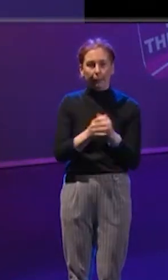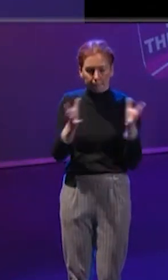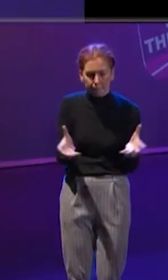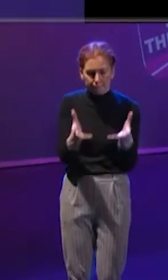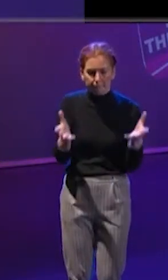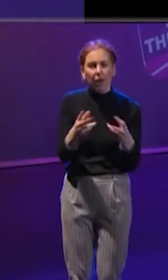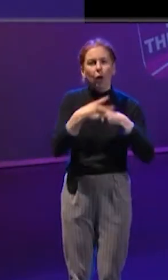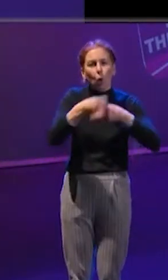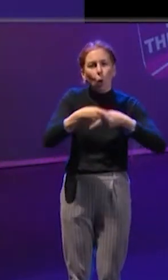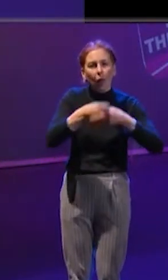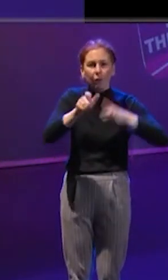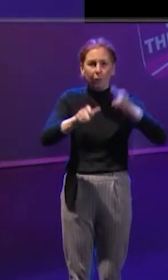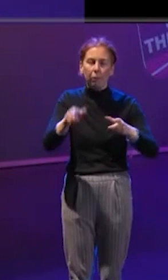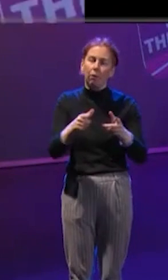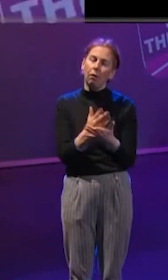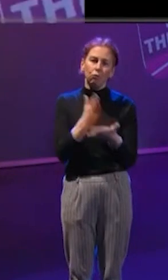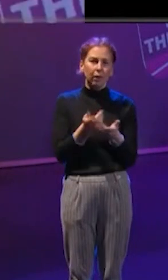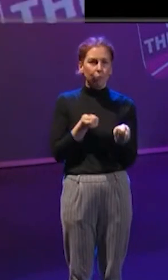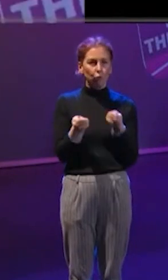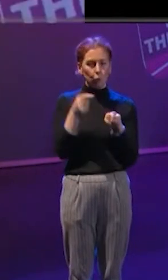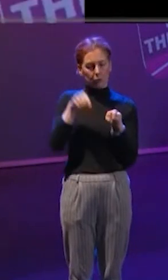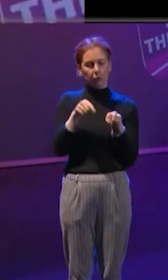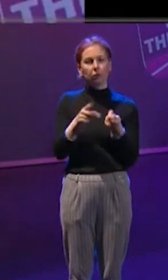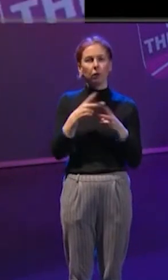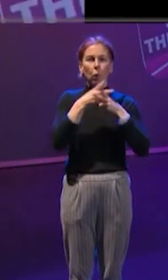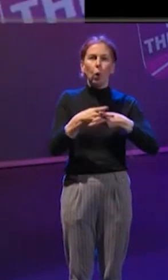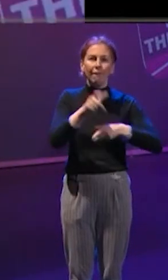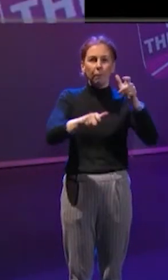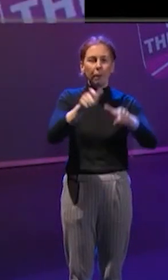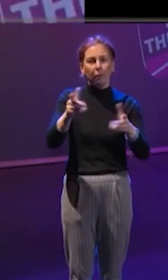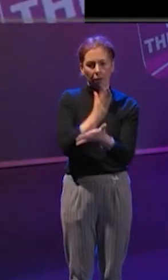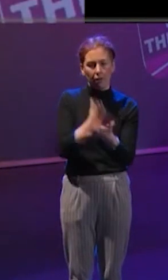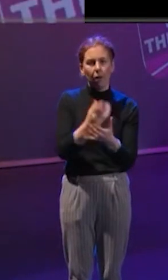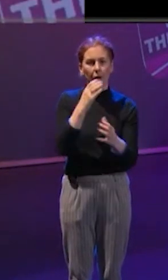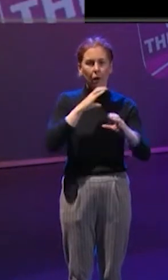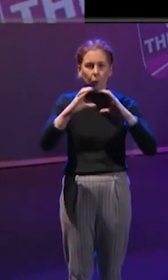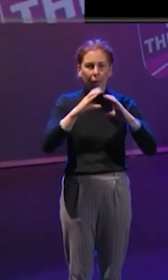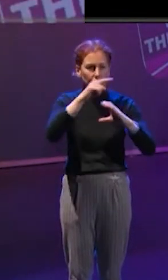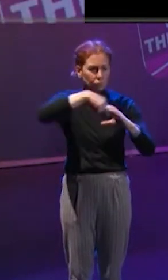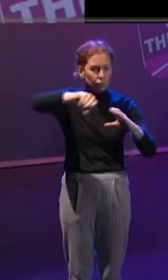day, being a producer is always about the people, making sure the communication is happening.